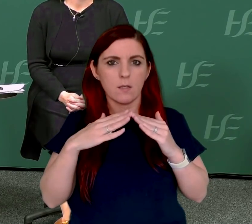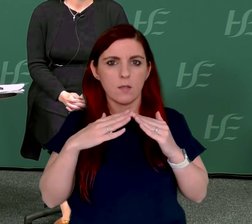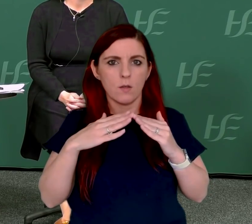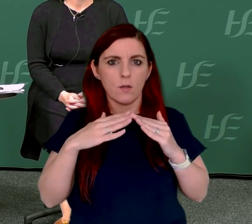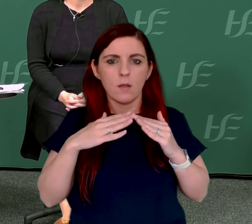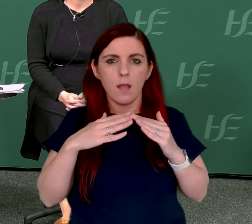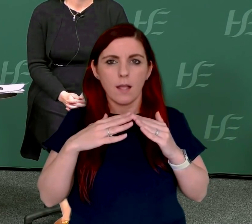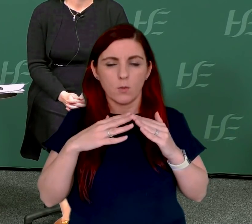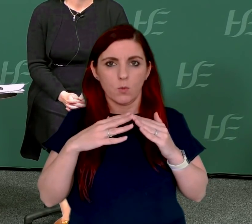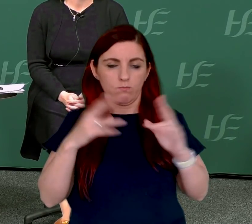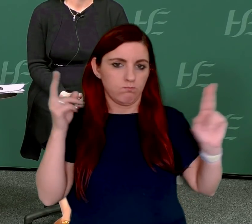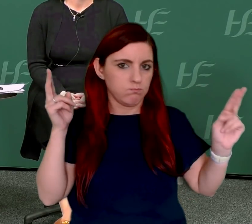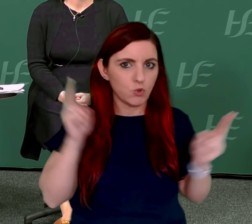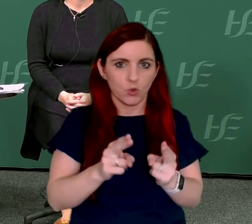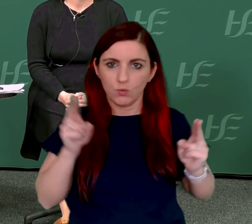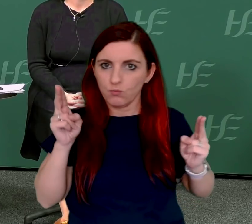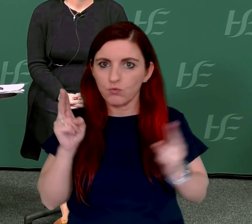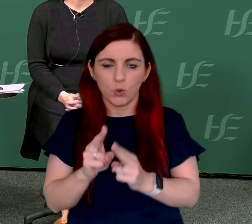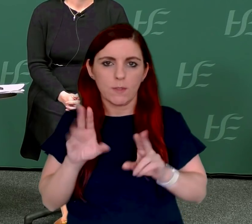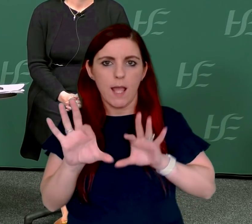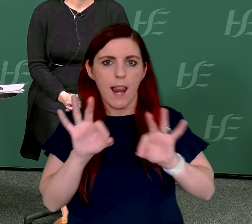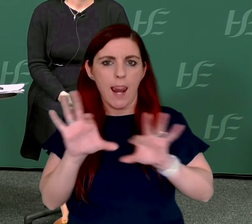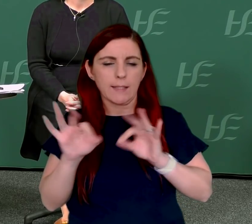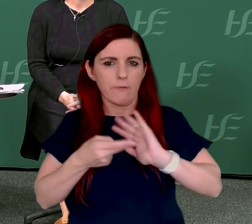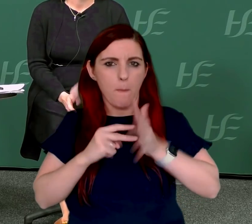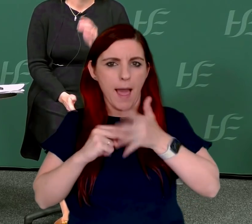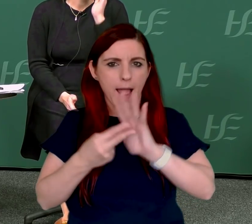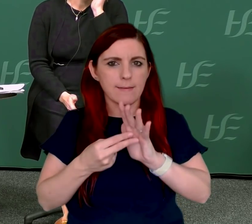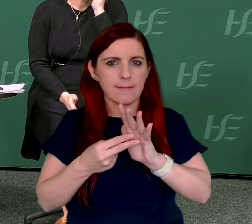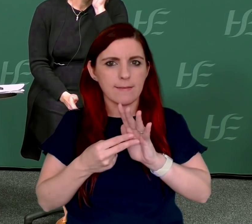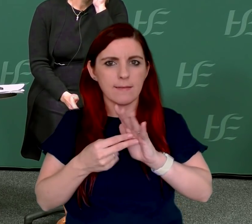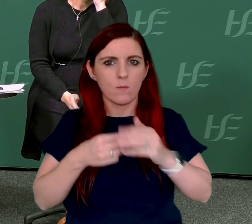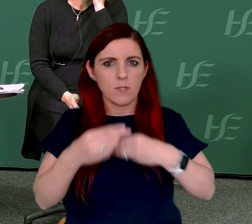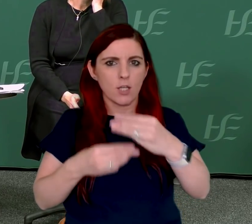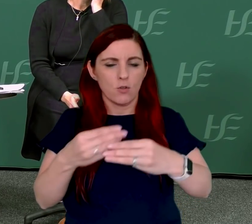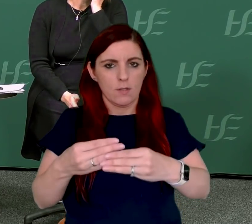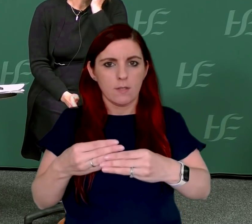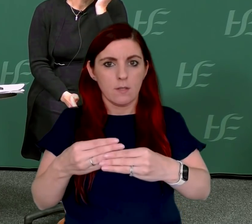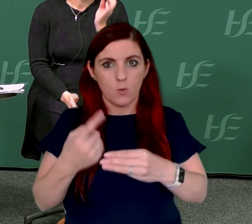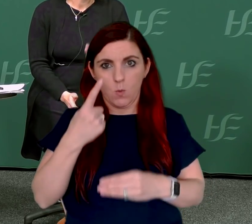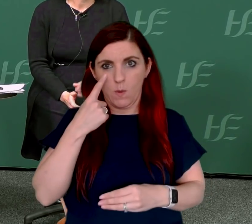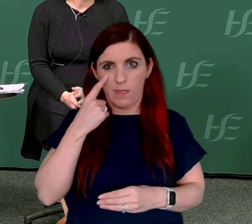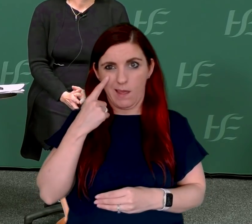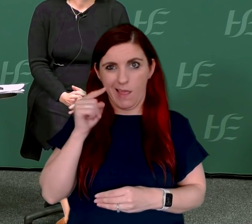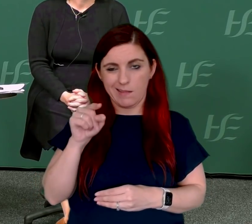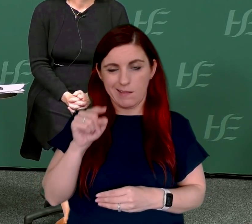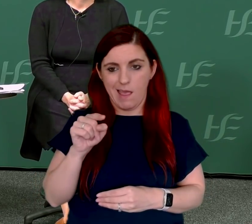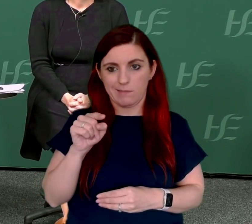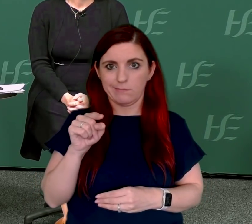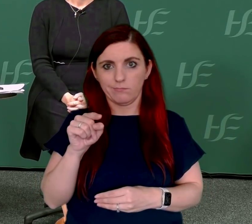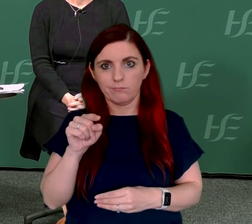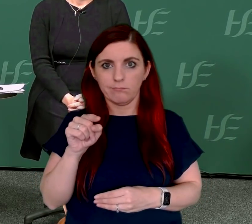significant curtailment in elective procedures, as close to or in